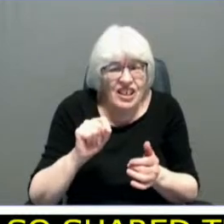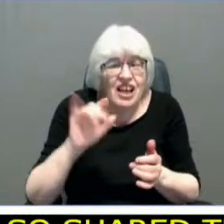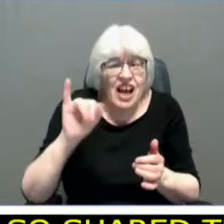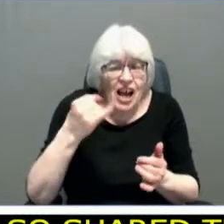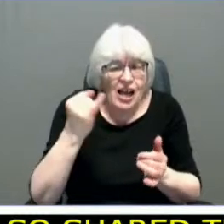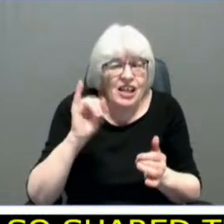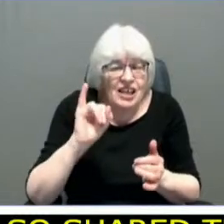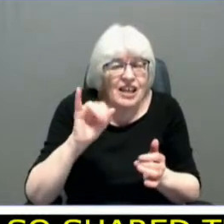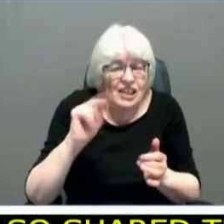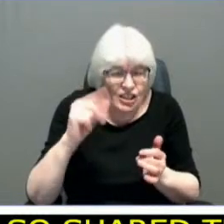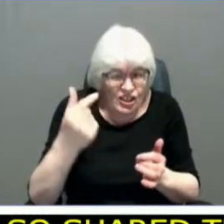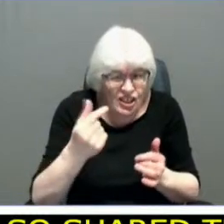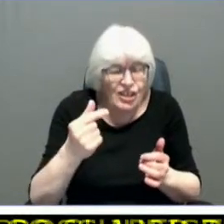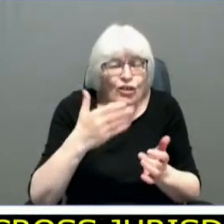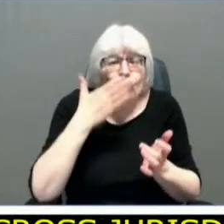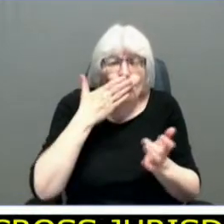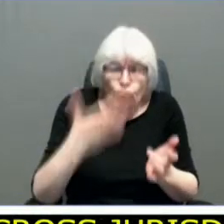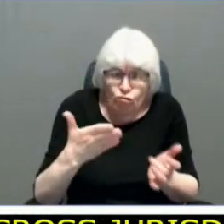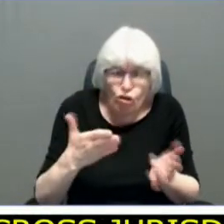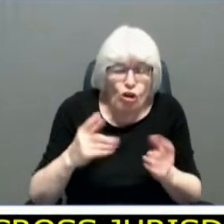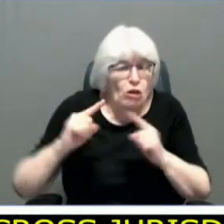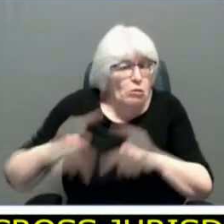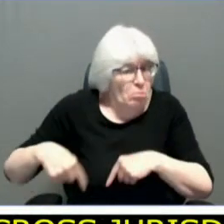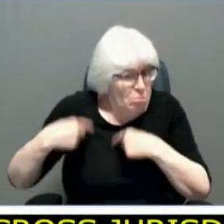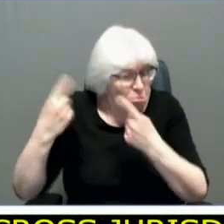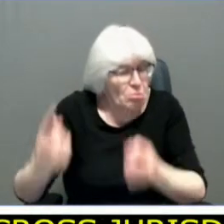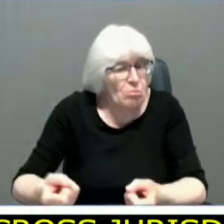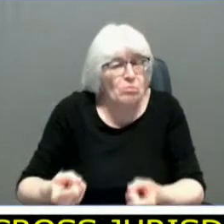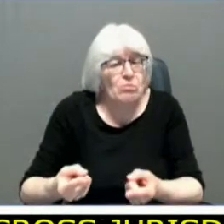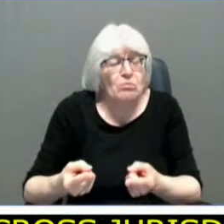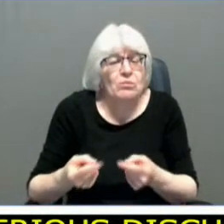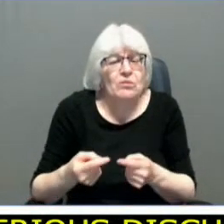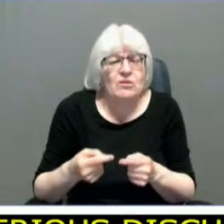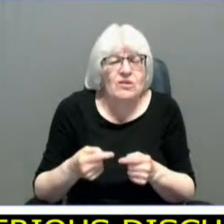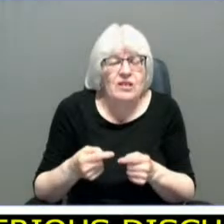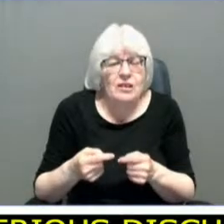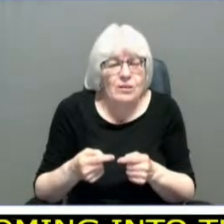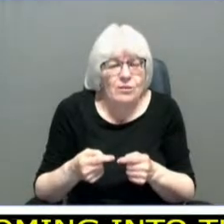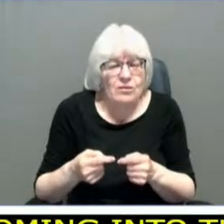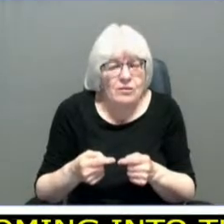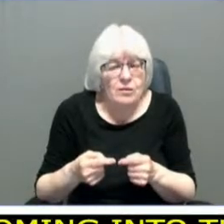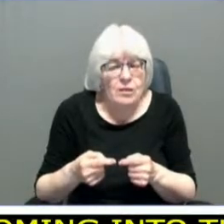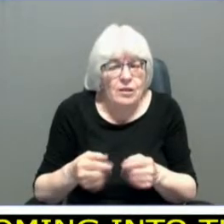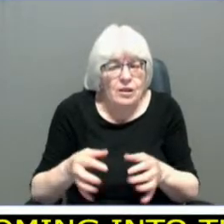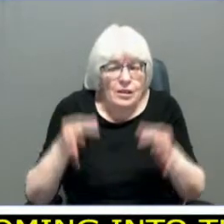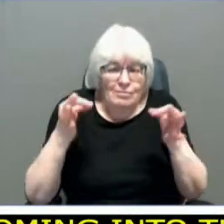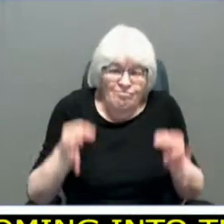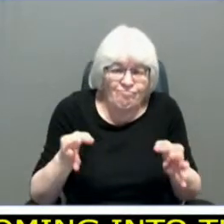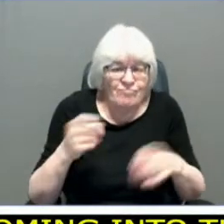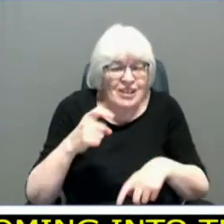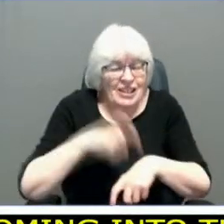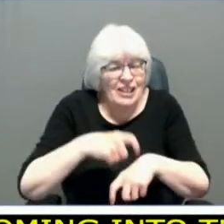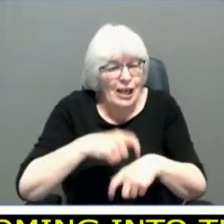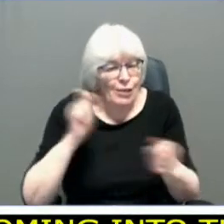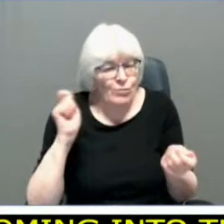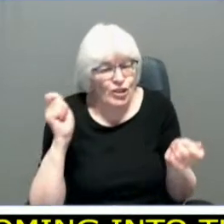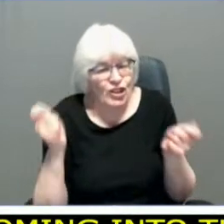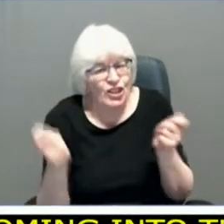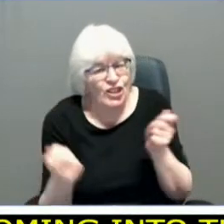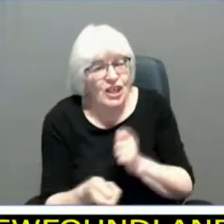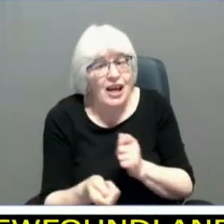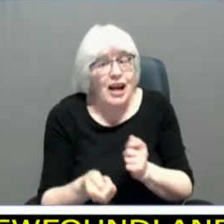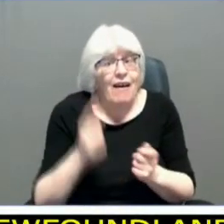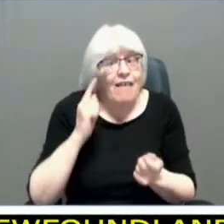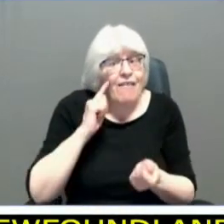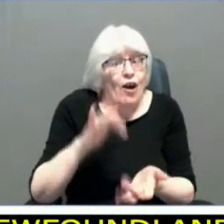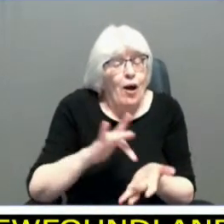well for a very long time. And we're at the perfect storm of a changing paradigm in how medical students are coming and